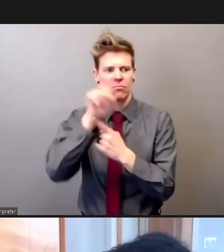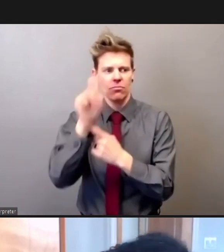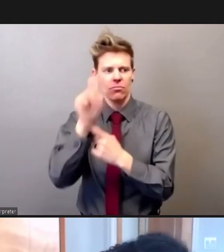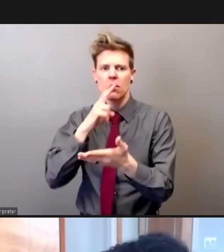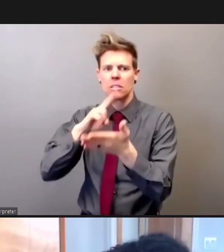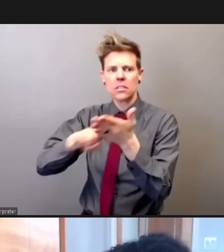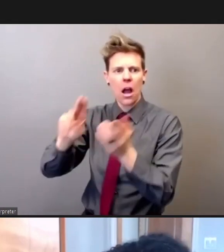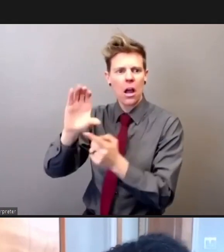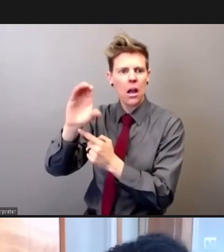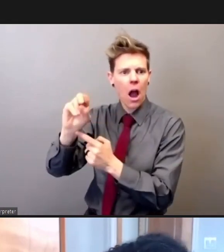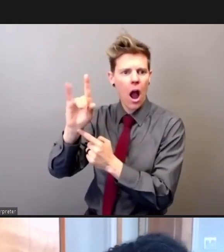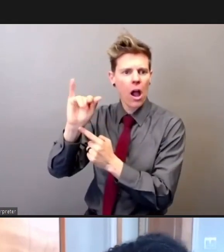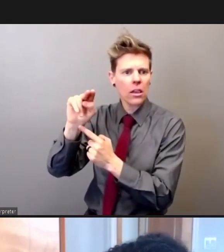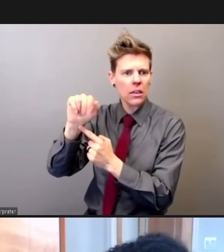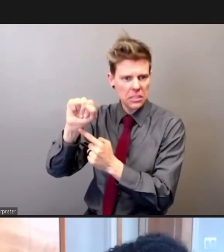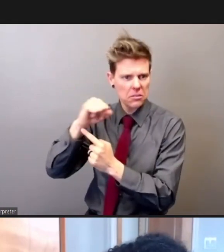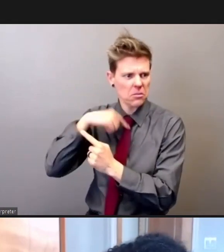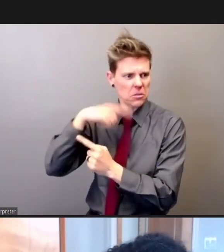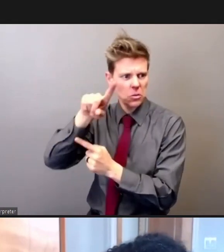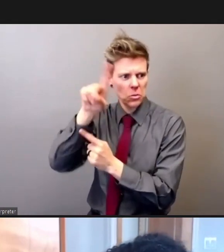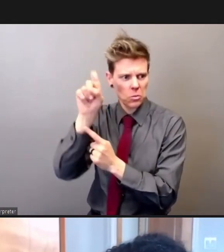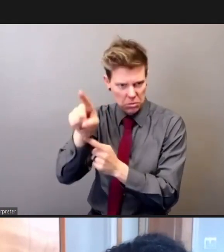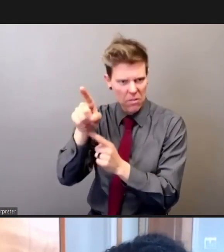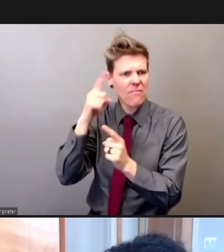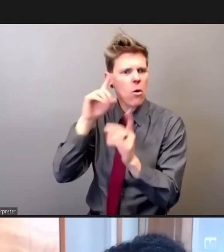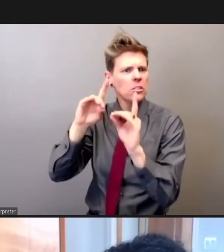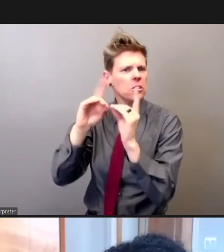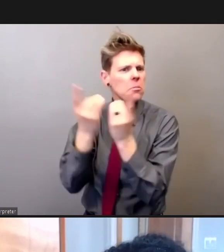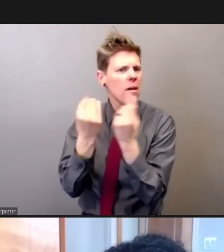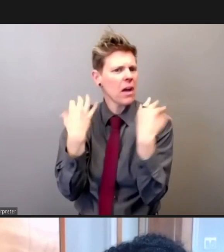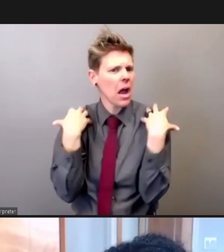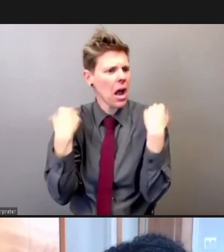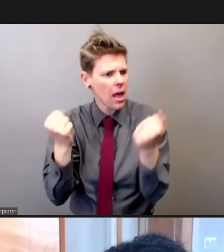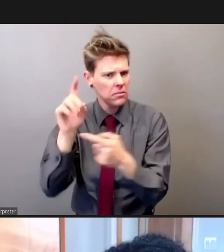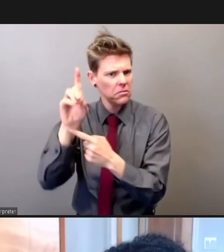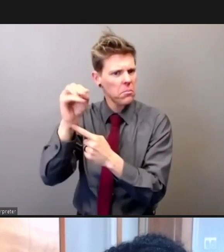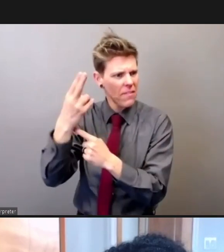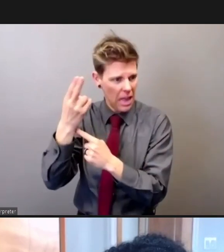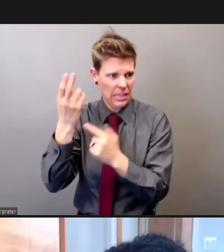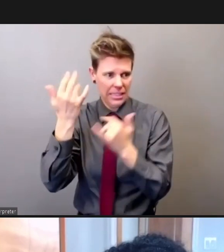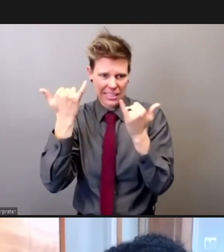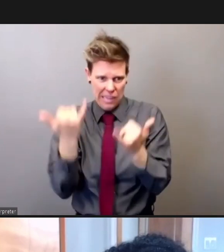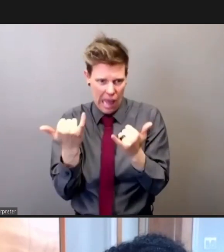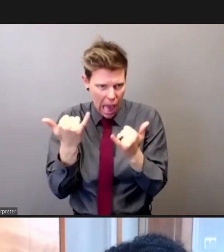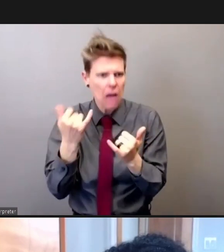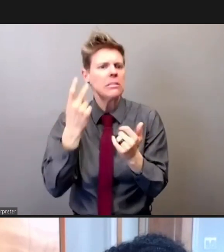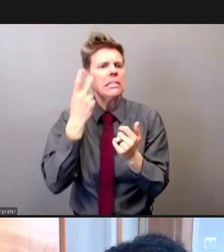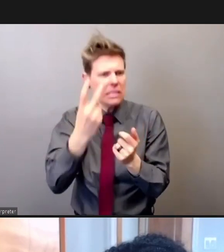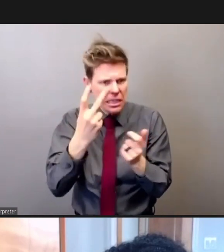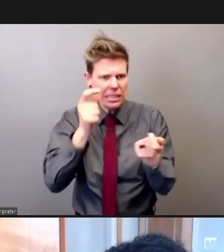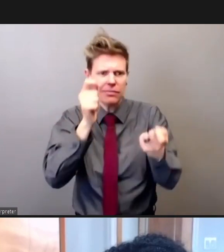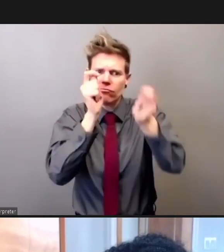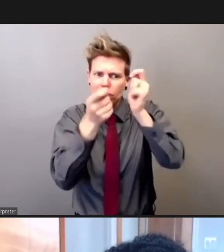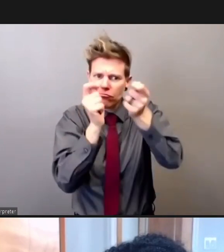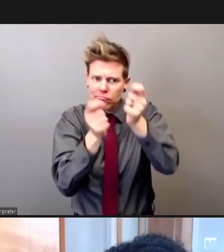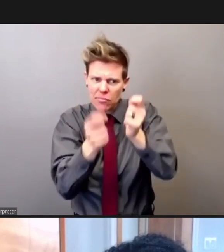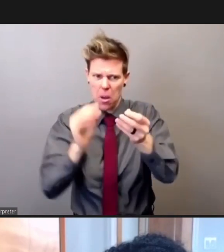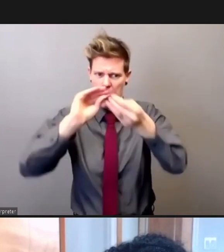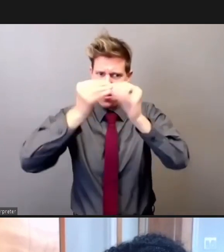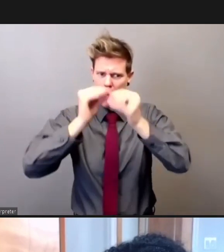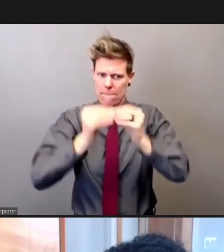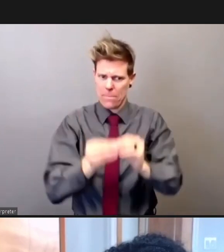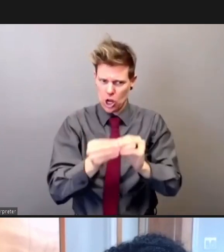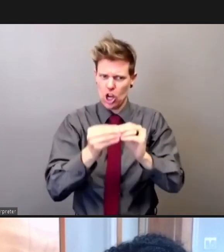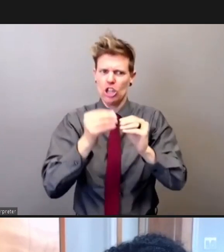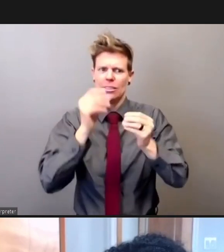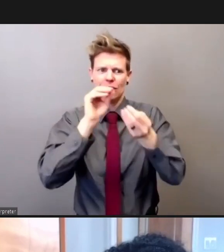of Health, I know, today adjusted its data on the vaccine distribution website to change kind of the